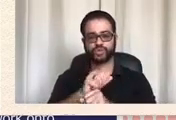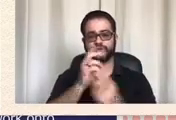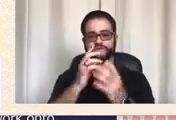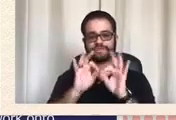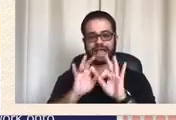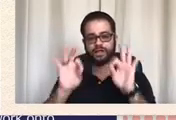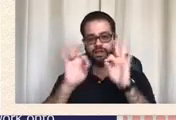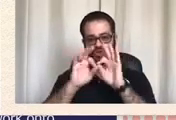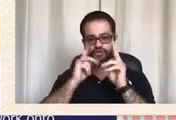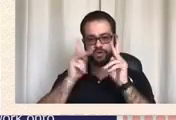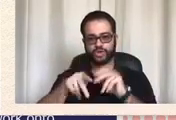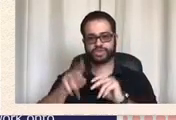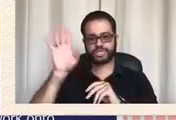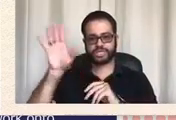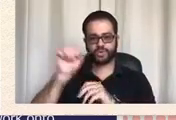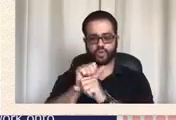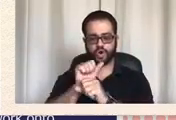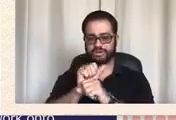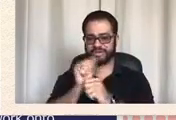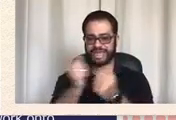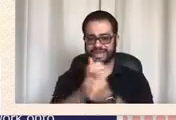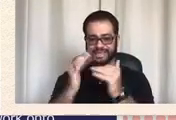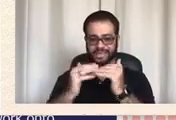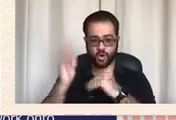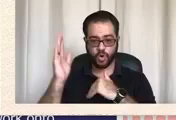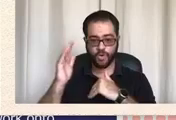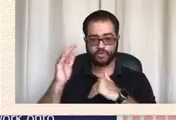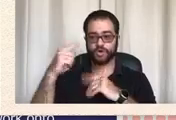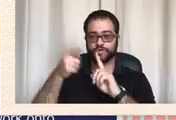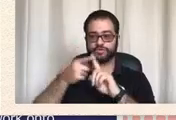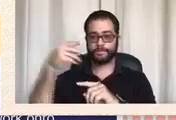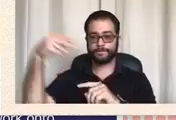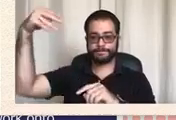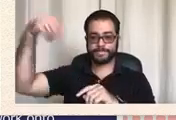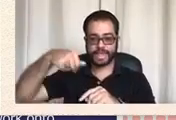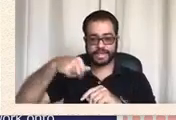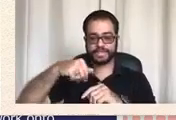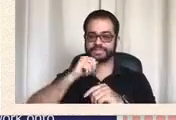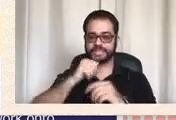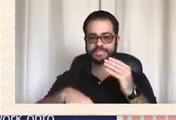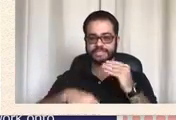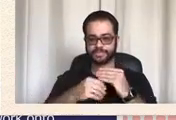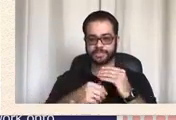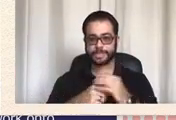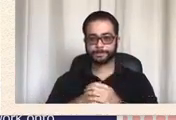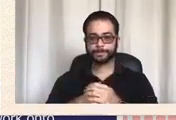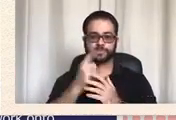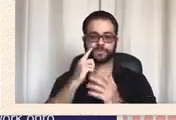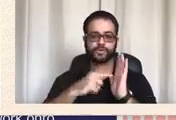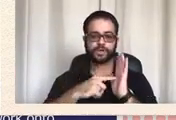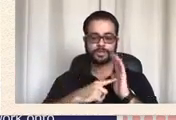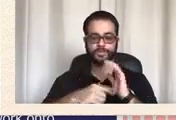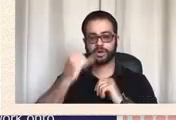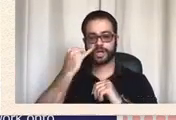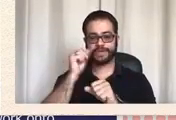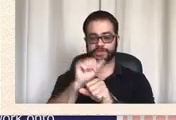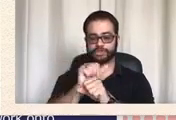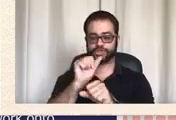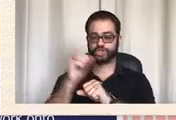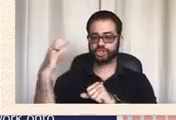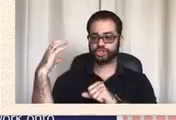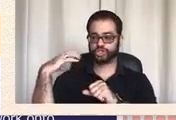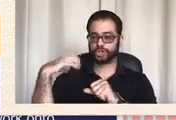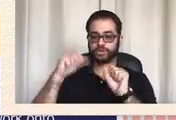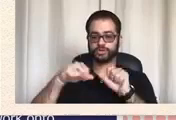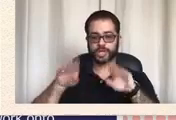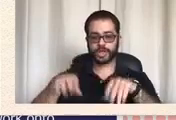any excess amount paid by the employer is in a subsidy. So for example, if a job coach may provide assistance which shifts